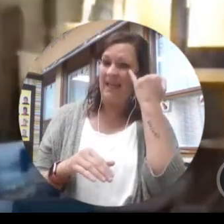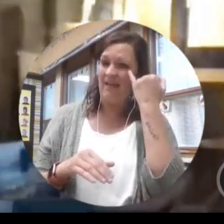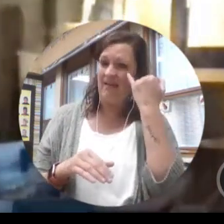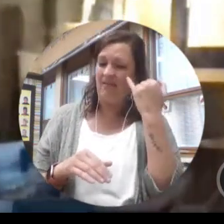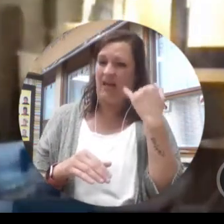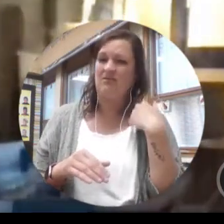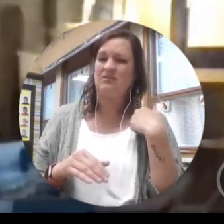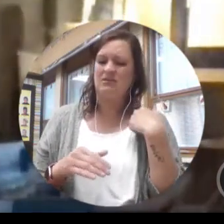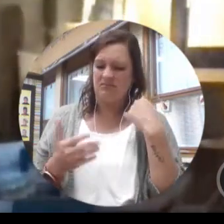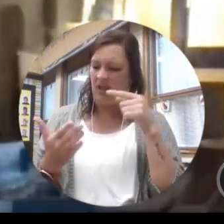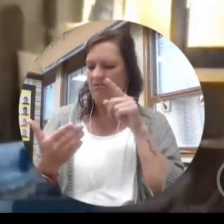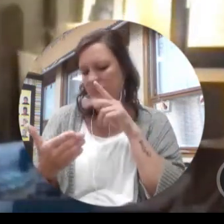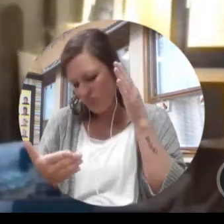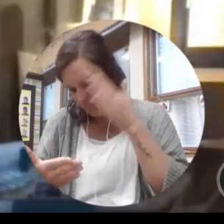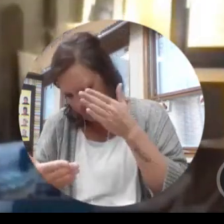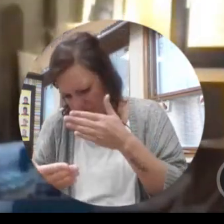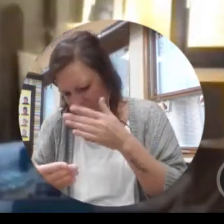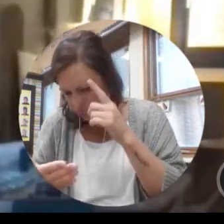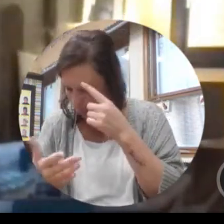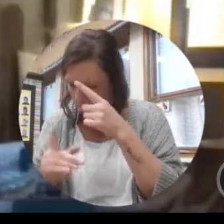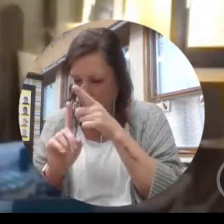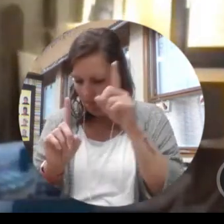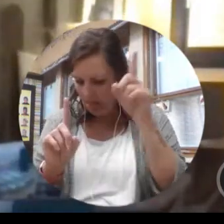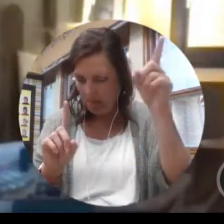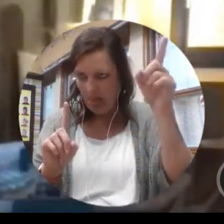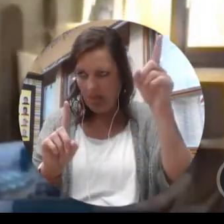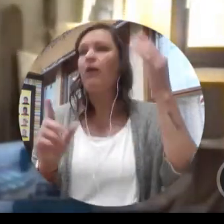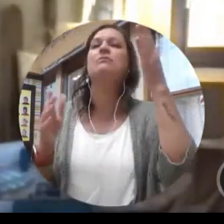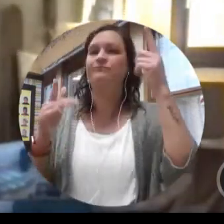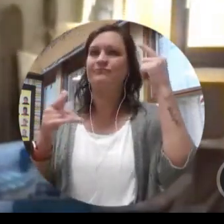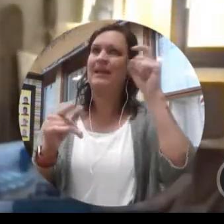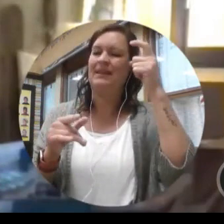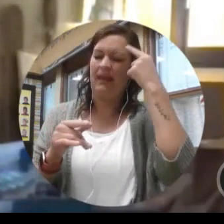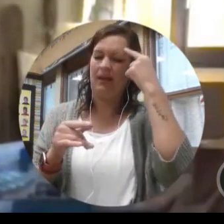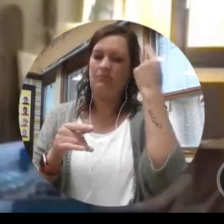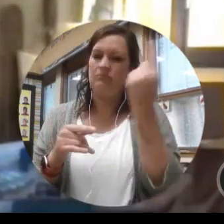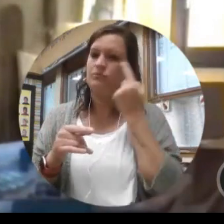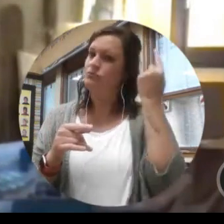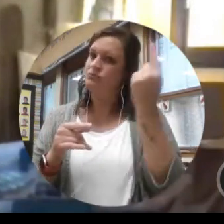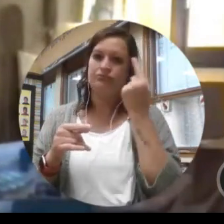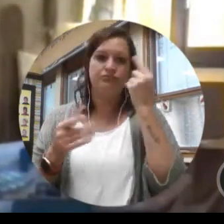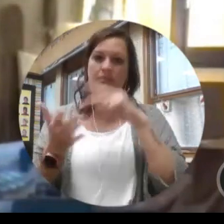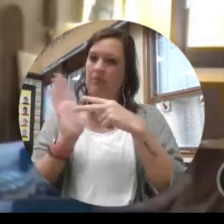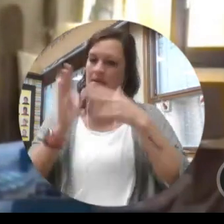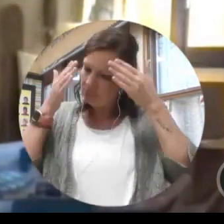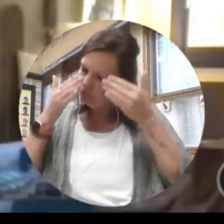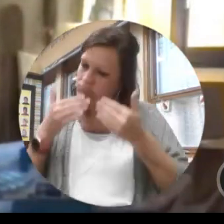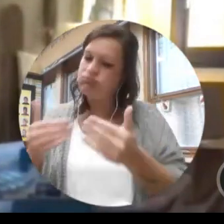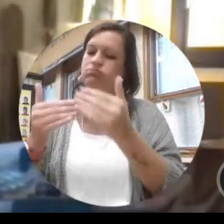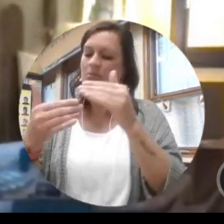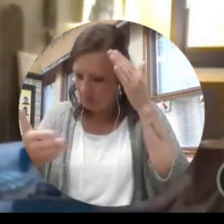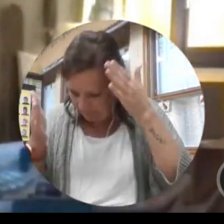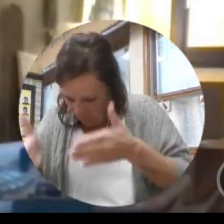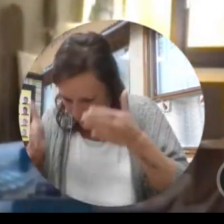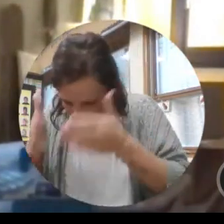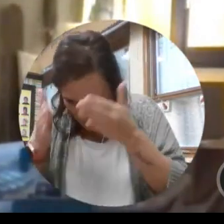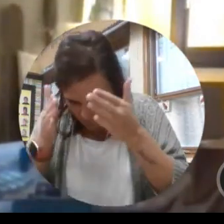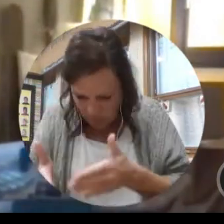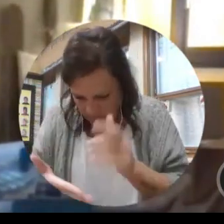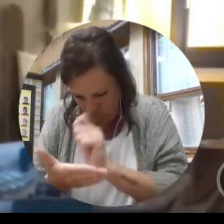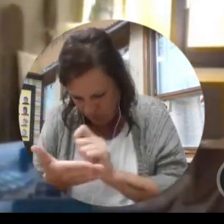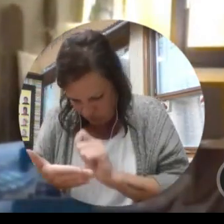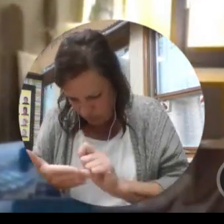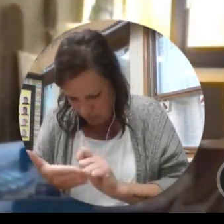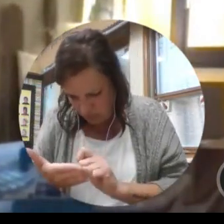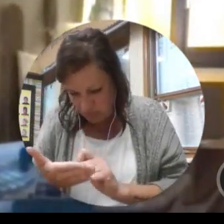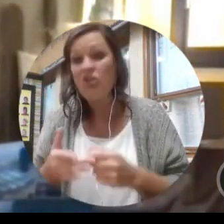I'd secretly do that same motion under my desk with my finger. Move on, keep going. When lunch came, I still hadn't had the chance to